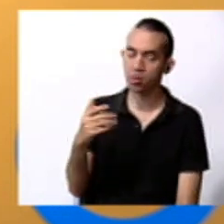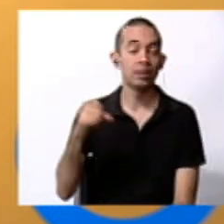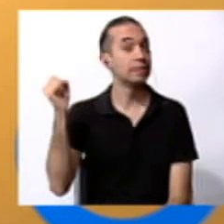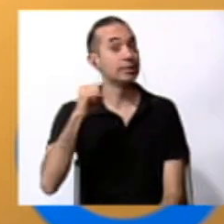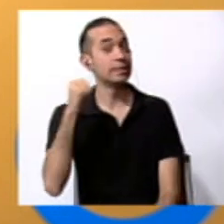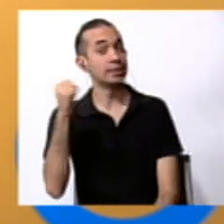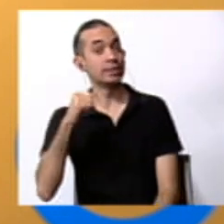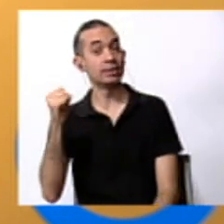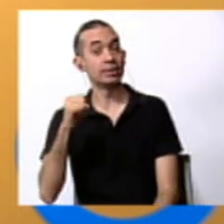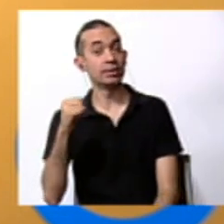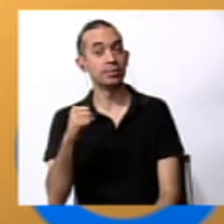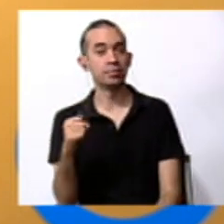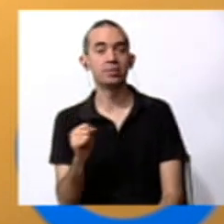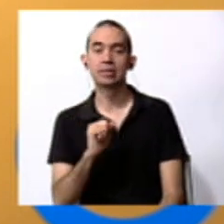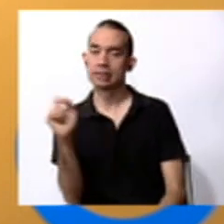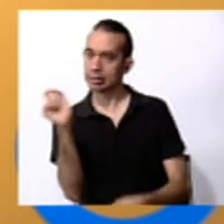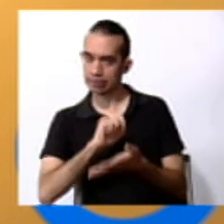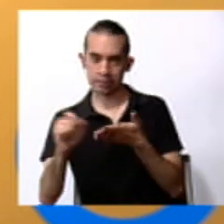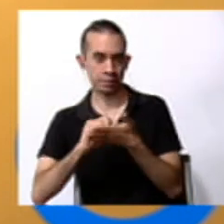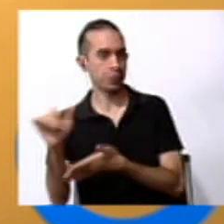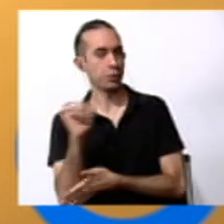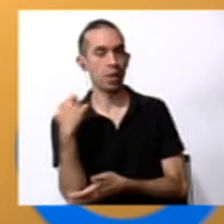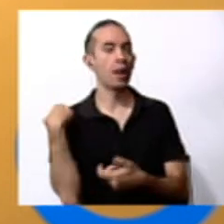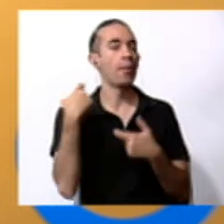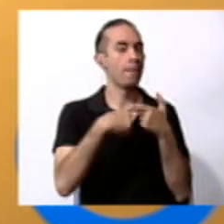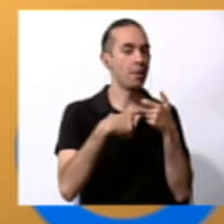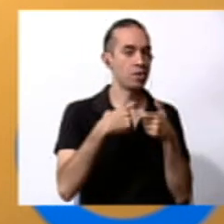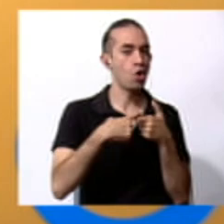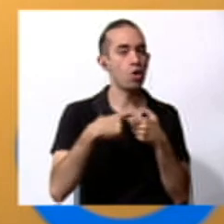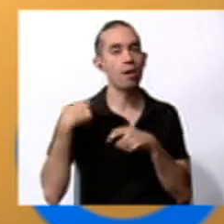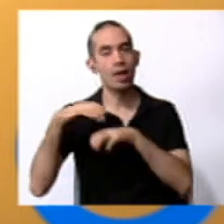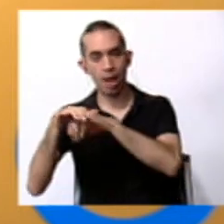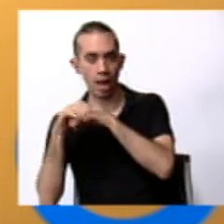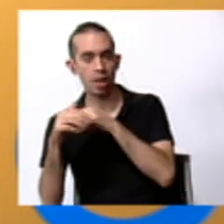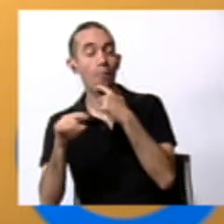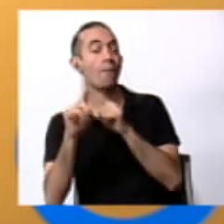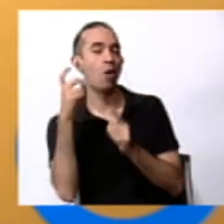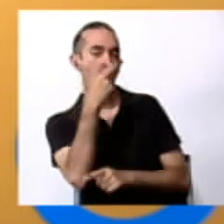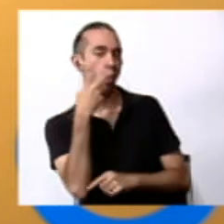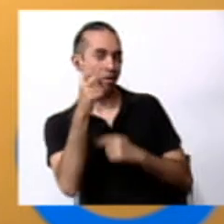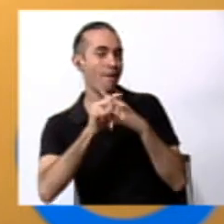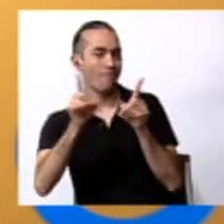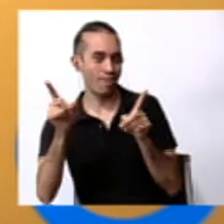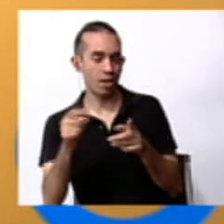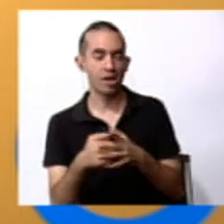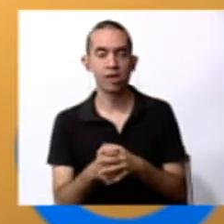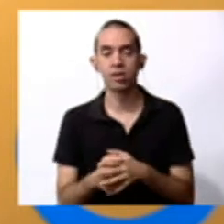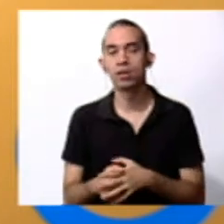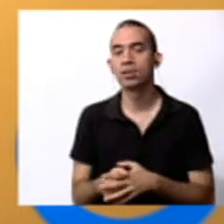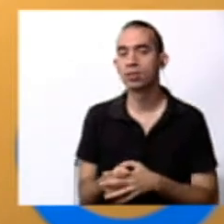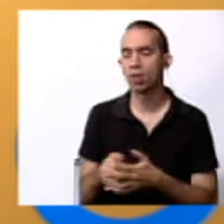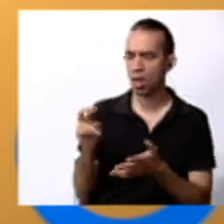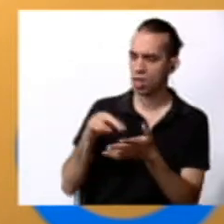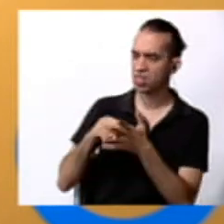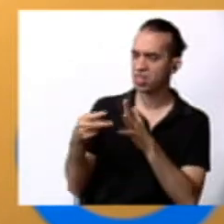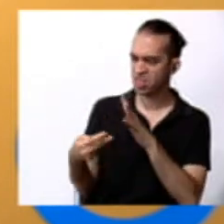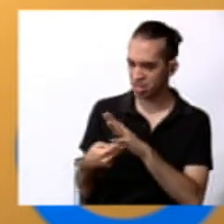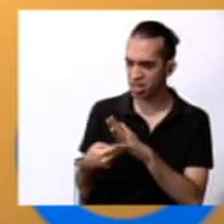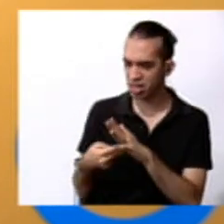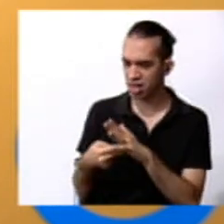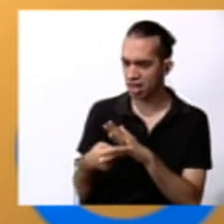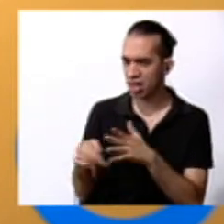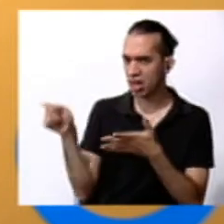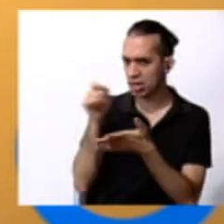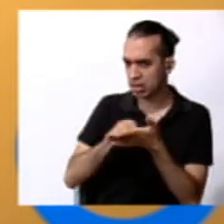it is Zoe in Spanish and Zoe in English. Very good. So you mean Zoe